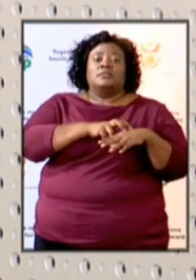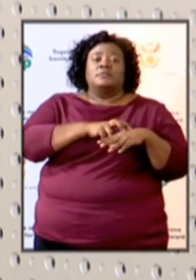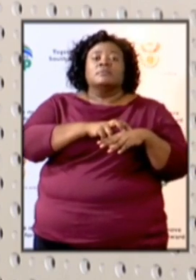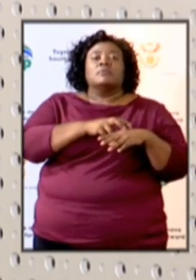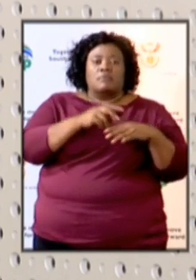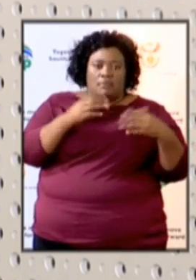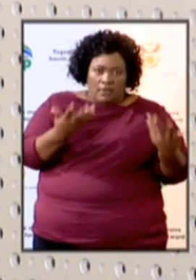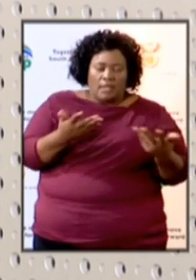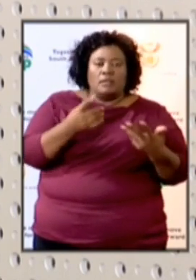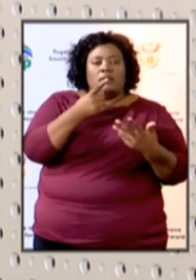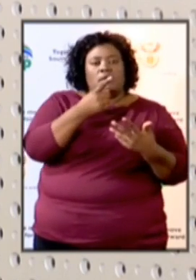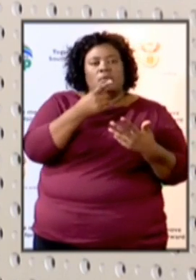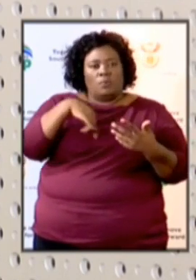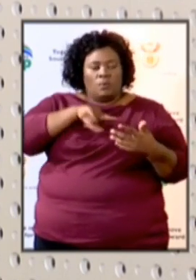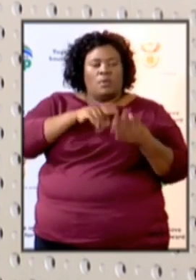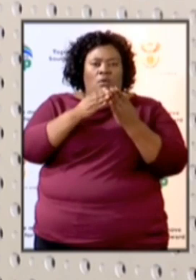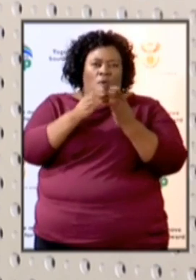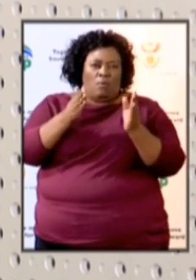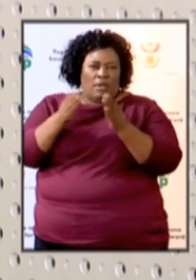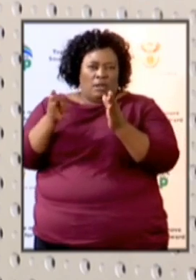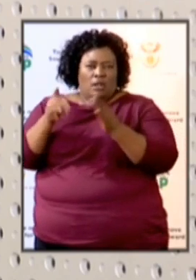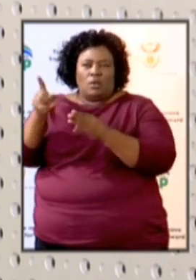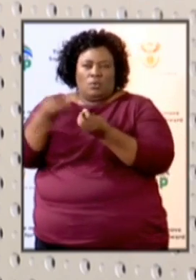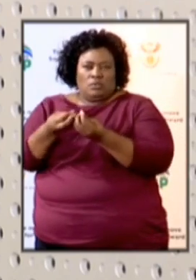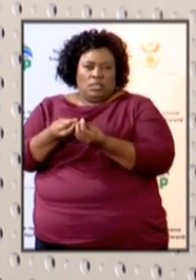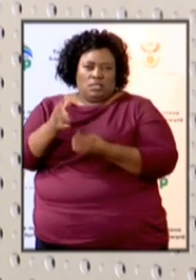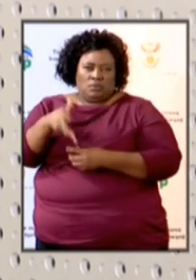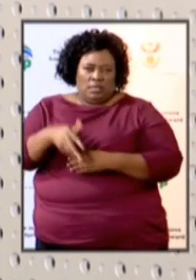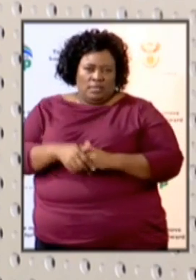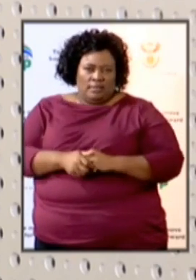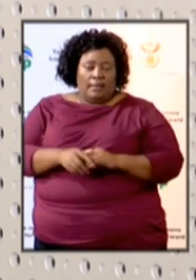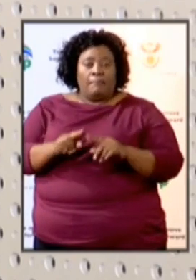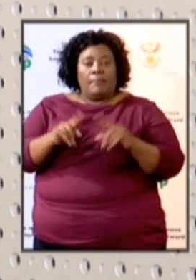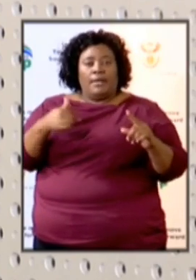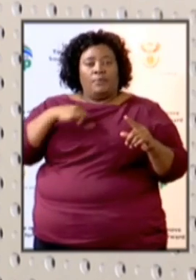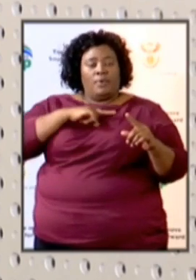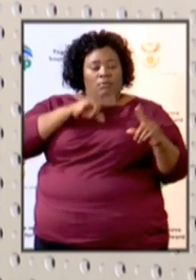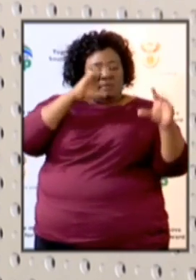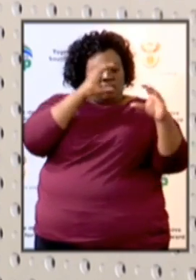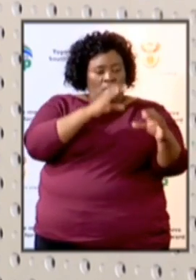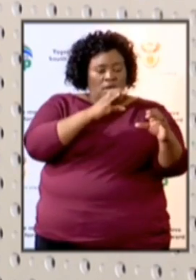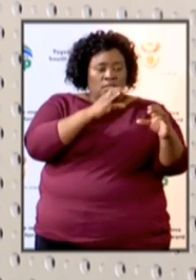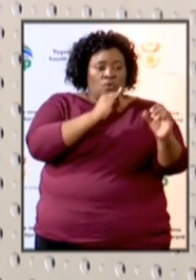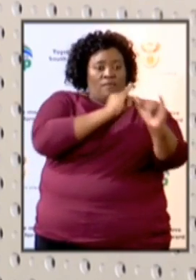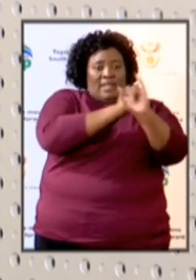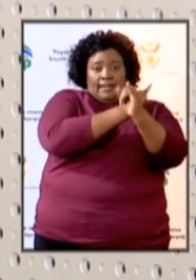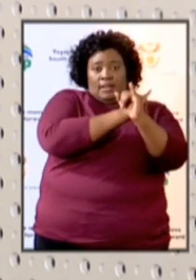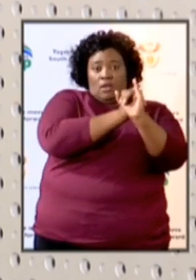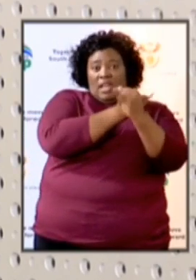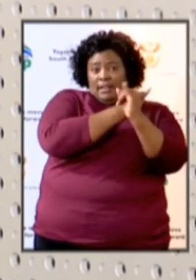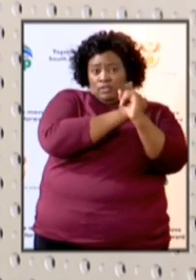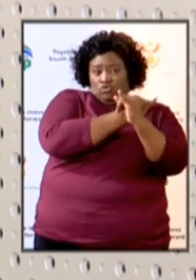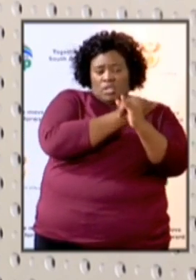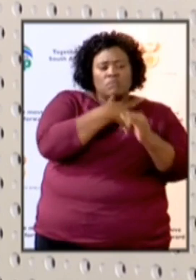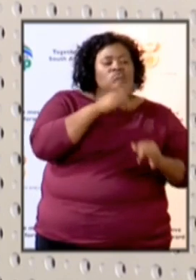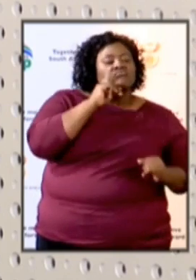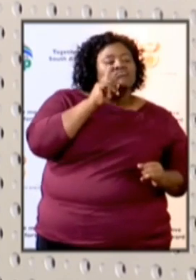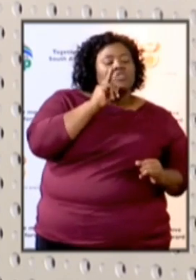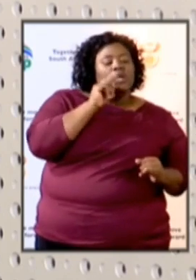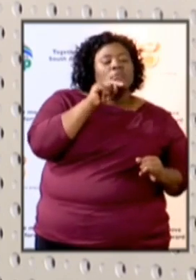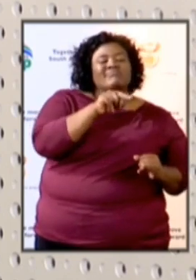people. So when we looked at industry, we looked at what is the risk